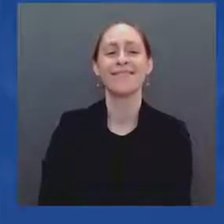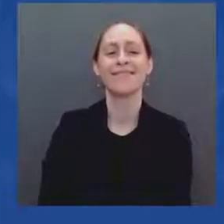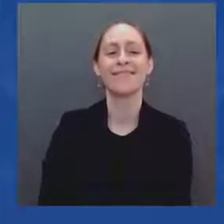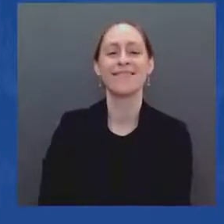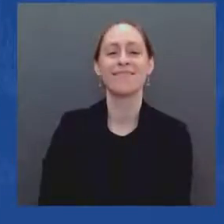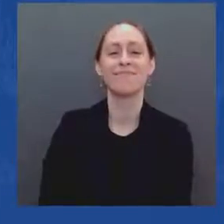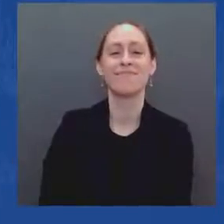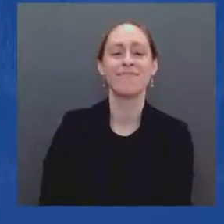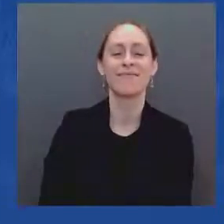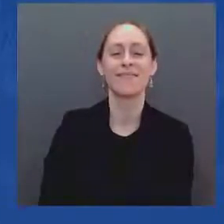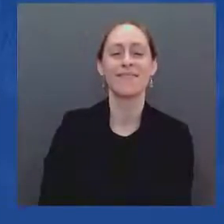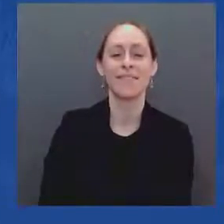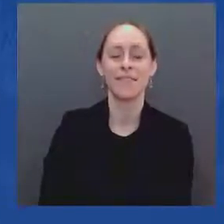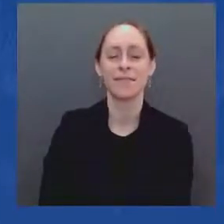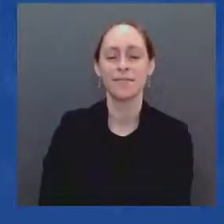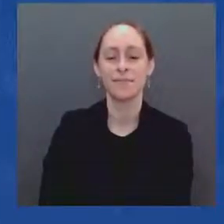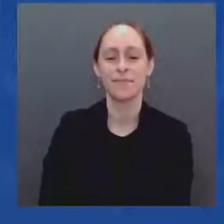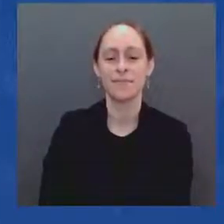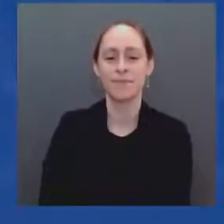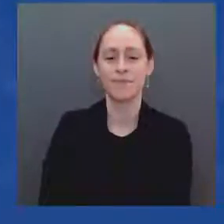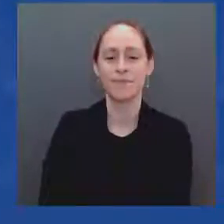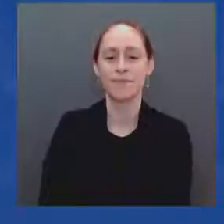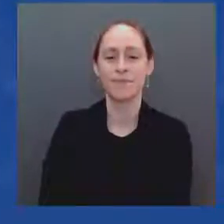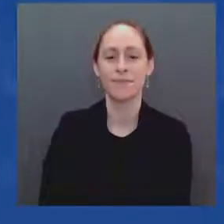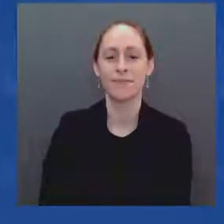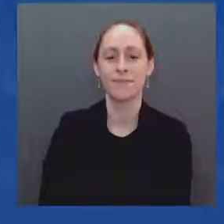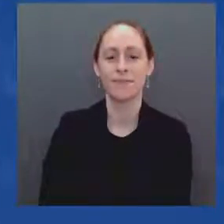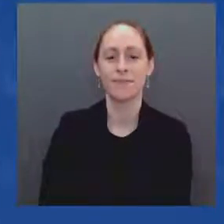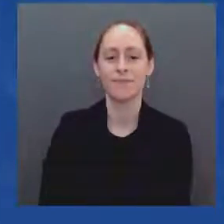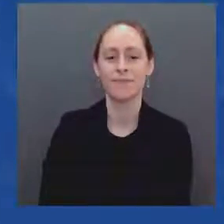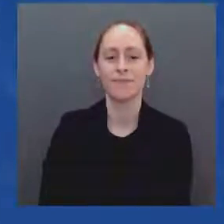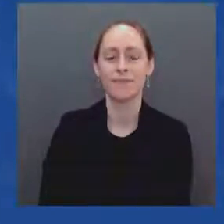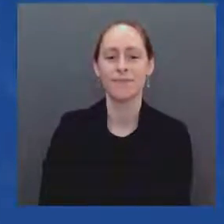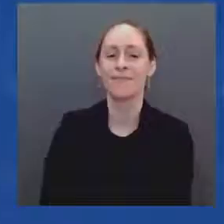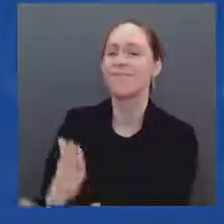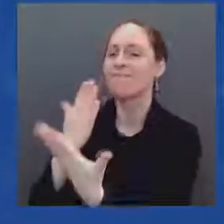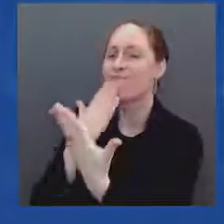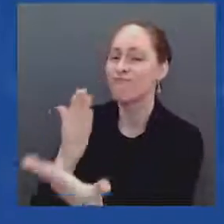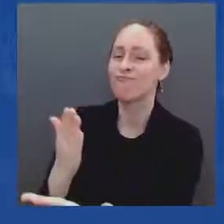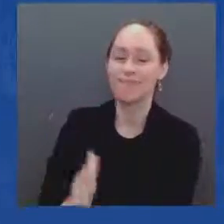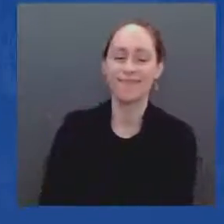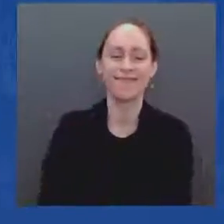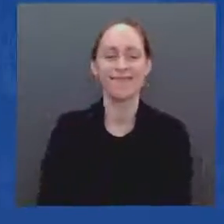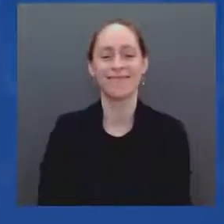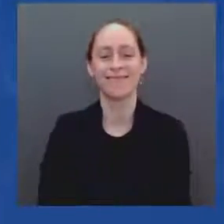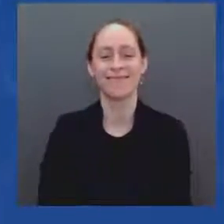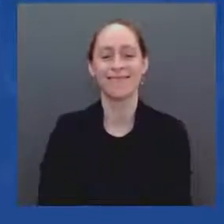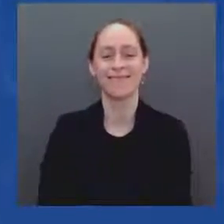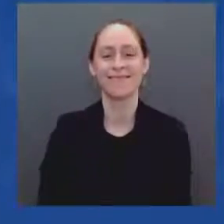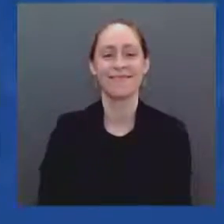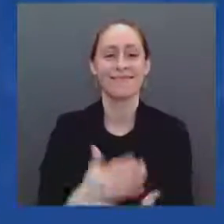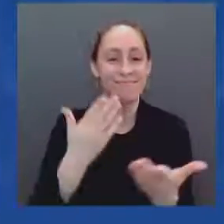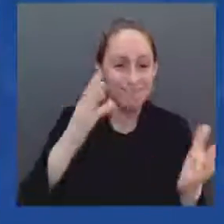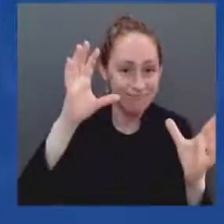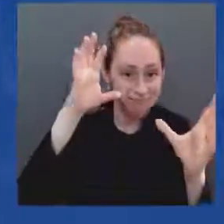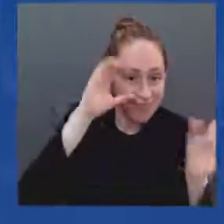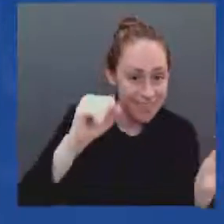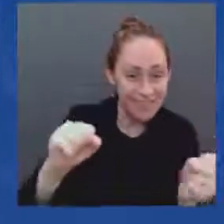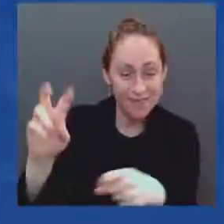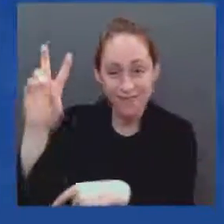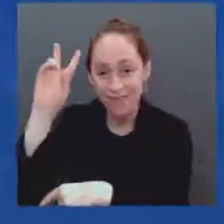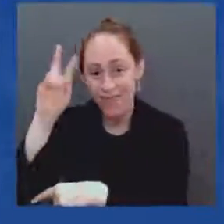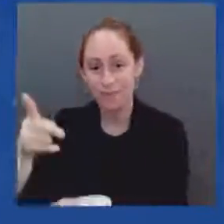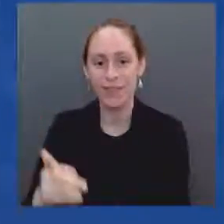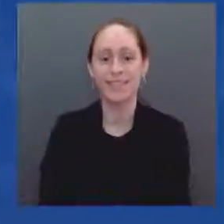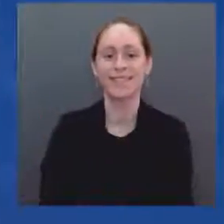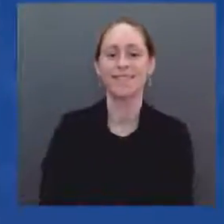you. Mr. President, Madam Vice President, on behalf of the National Governors Association, our Chair, Governor Hutchinson, and each and